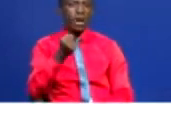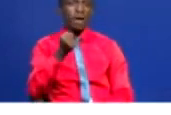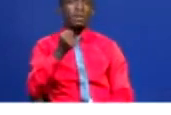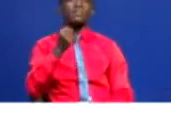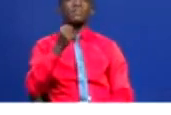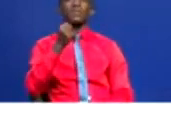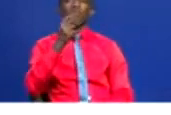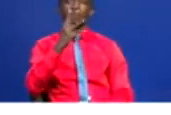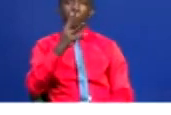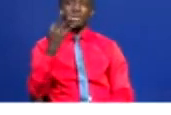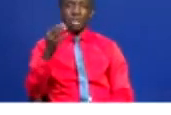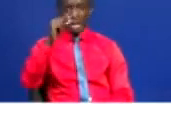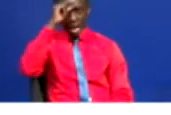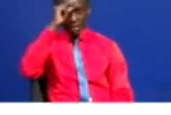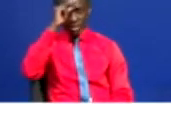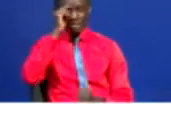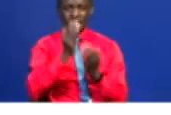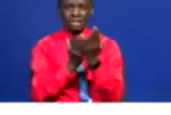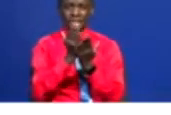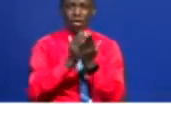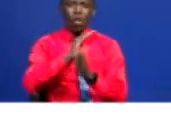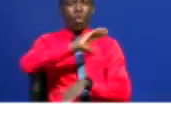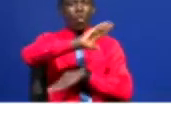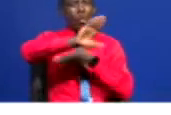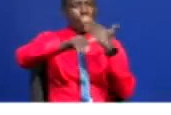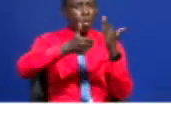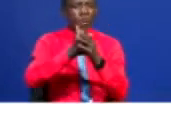7,543 government services fully digitalized.